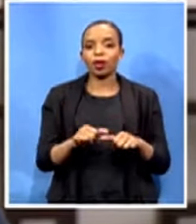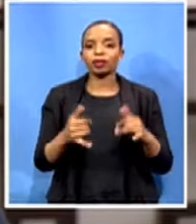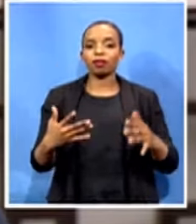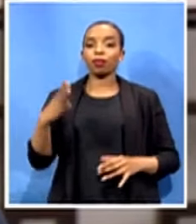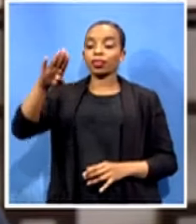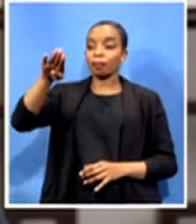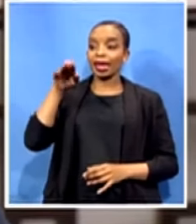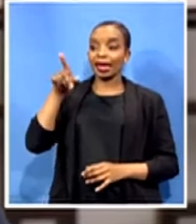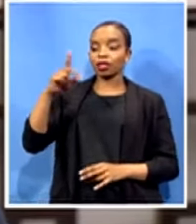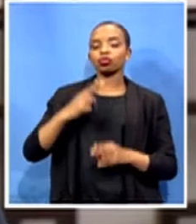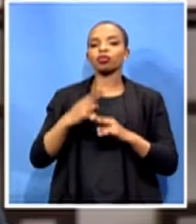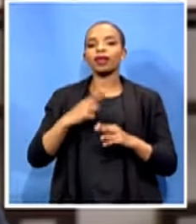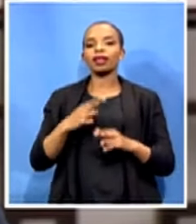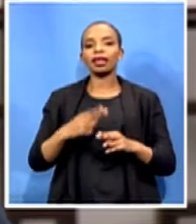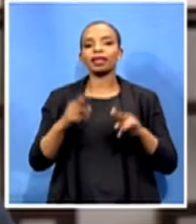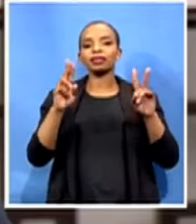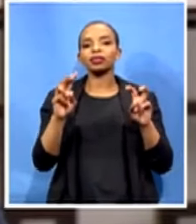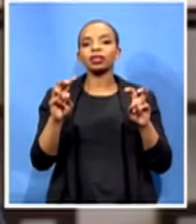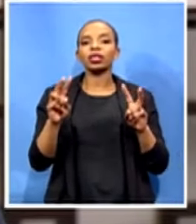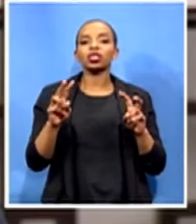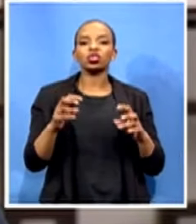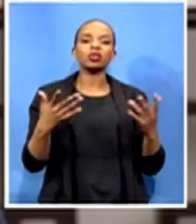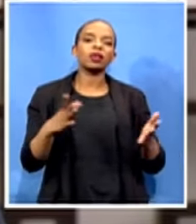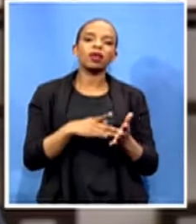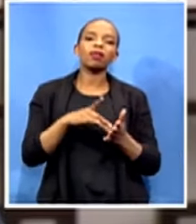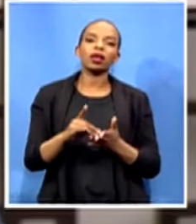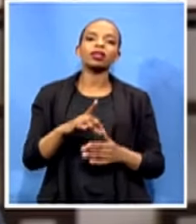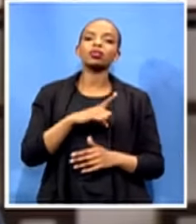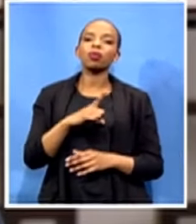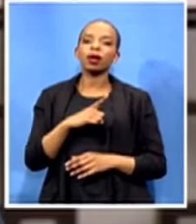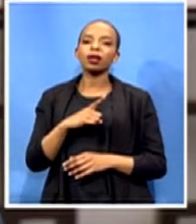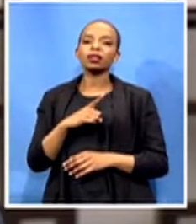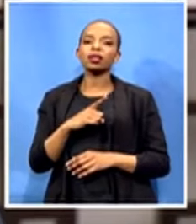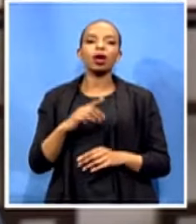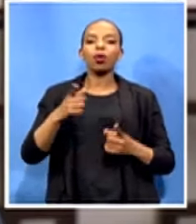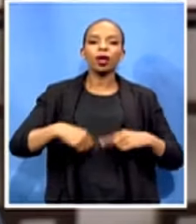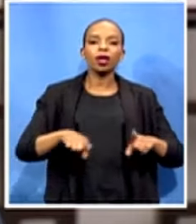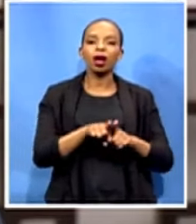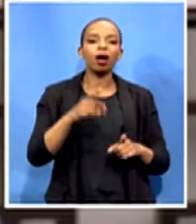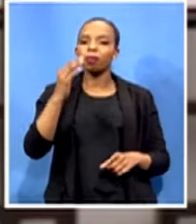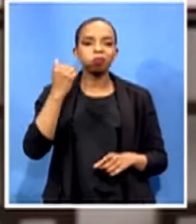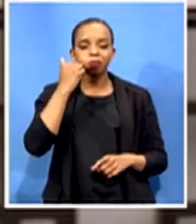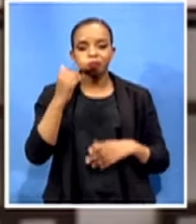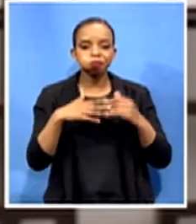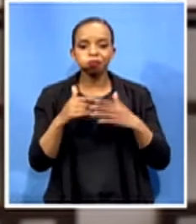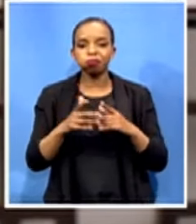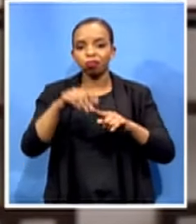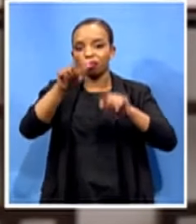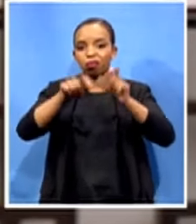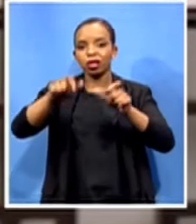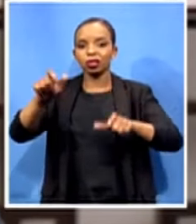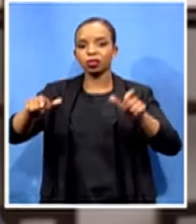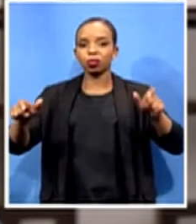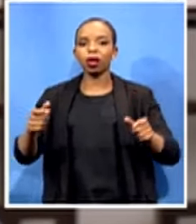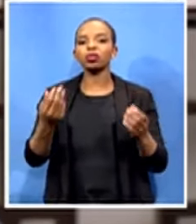give out cash in US dollars because we wouldn't want anyone to go out there and start playing in the parallel market with cash. So they have to